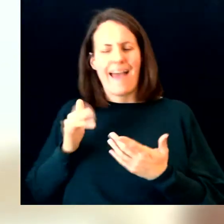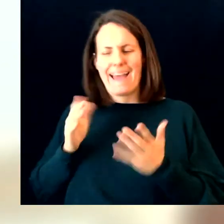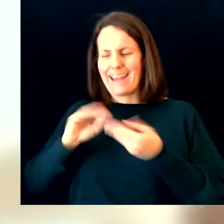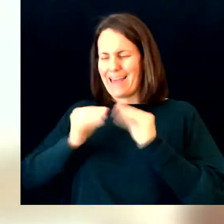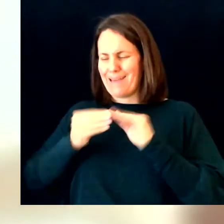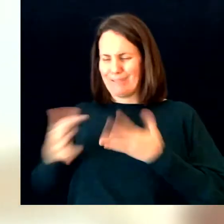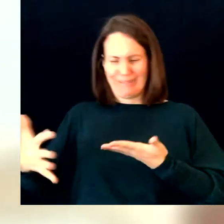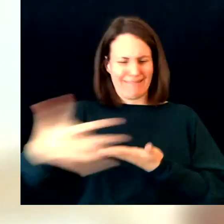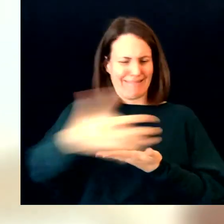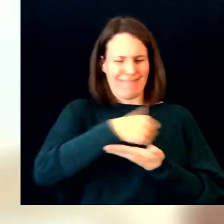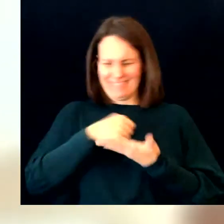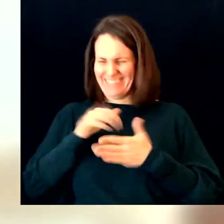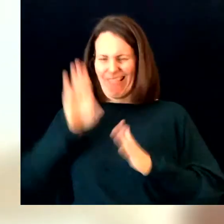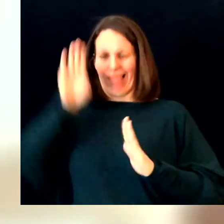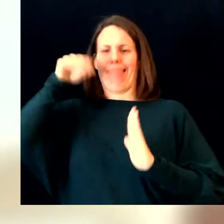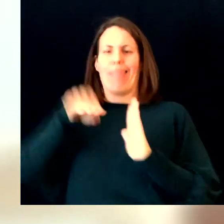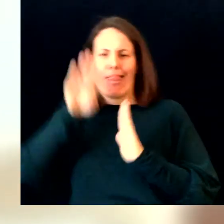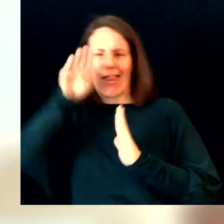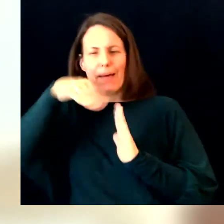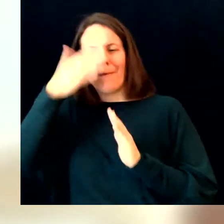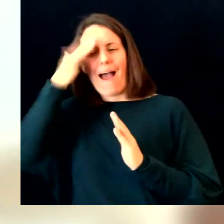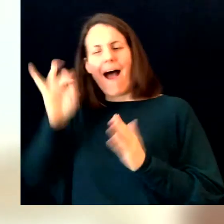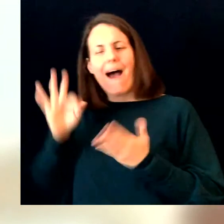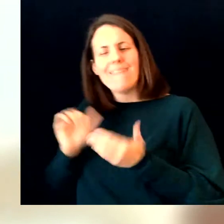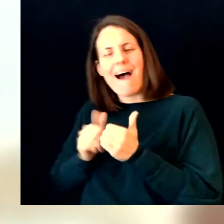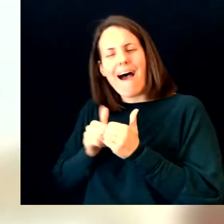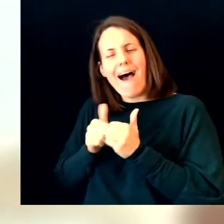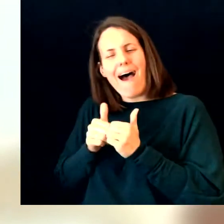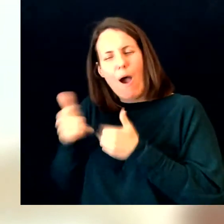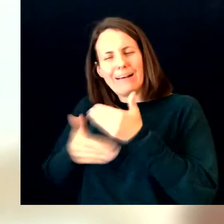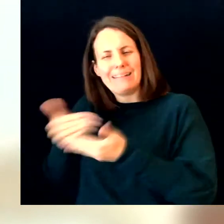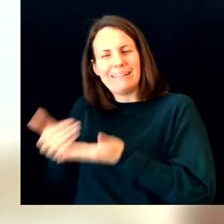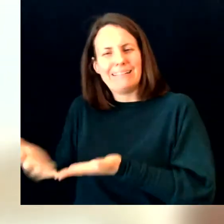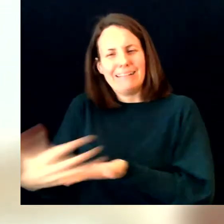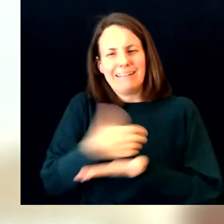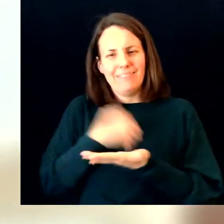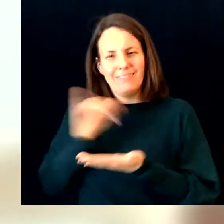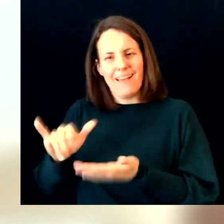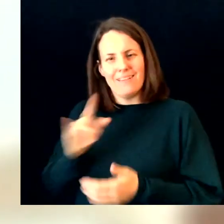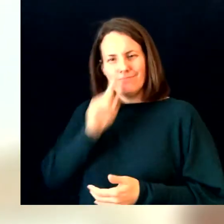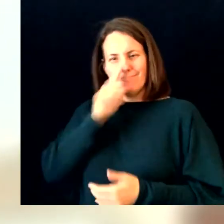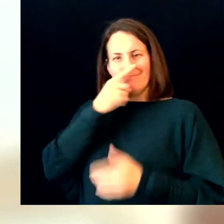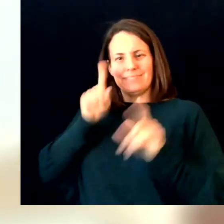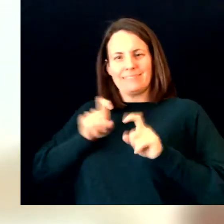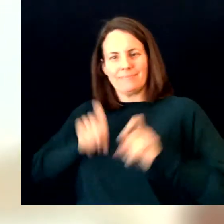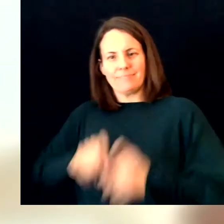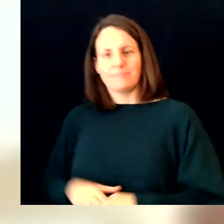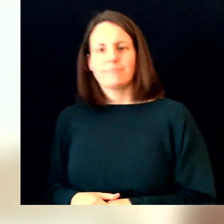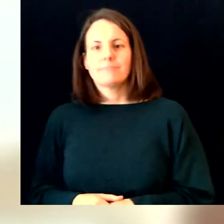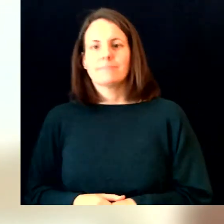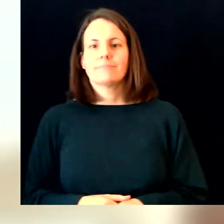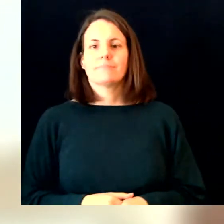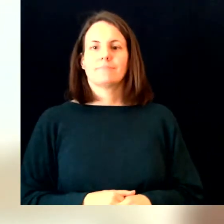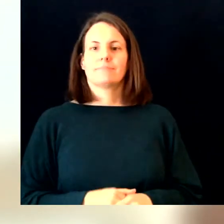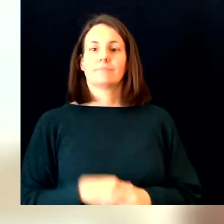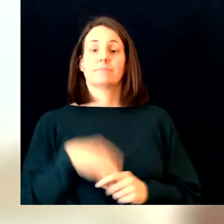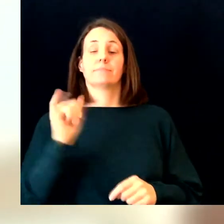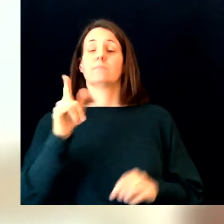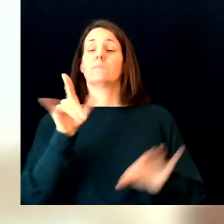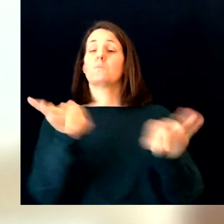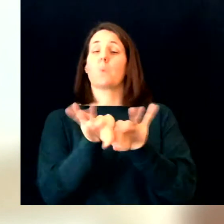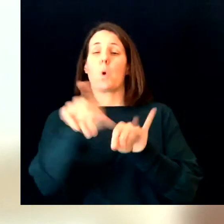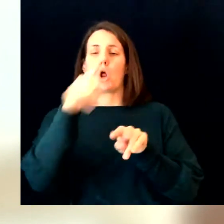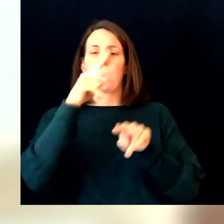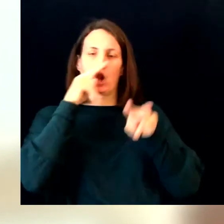So that is why, as I just mentioned, it's more informative to look at the 7-day average of cases, which tells us sort of what we've